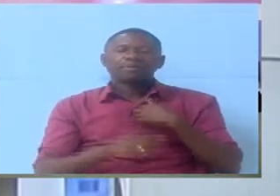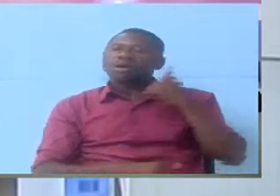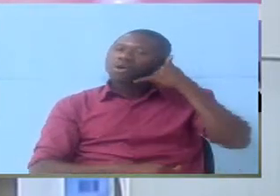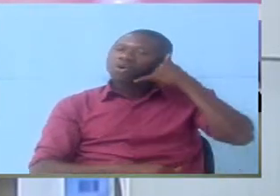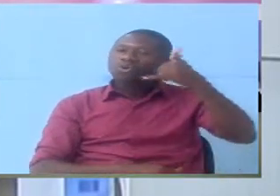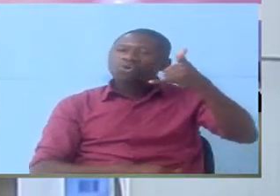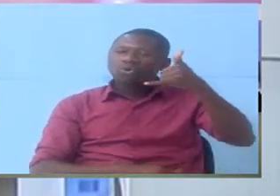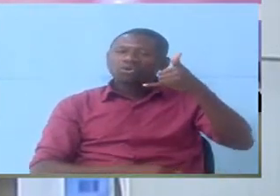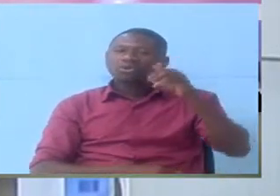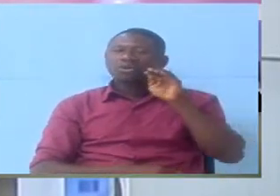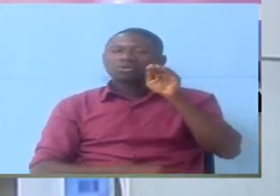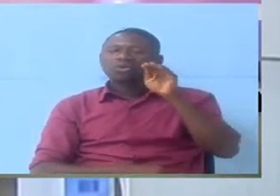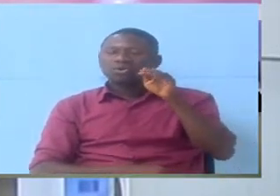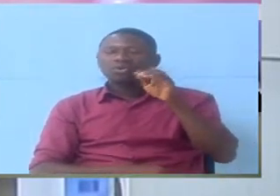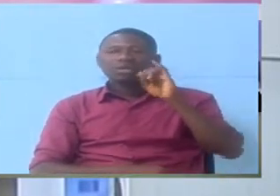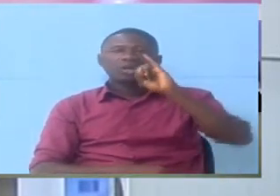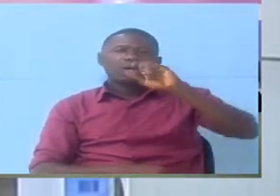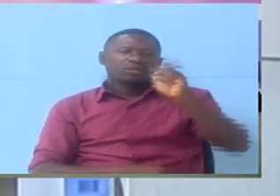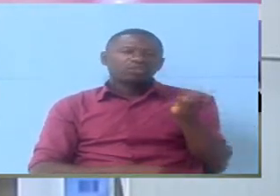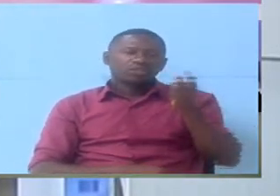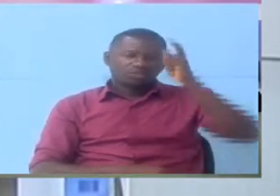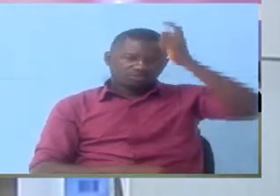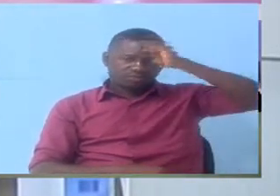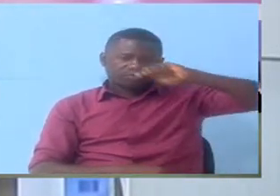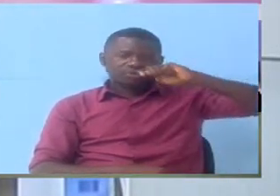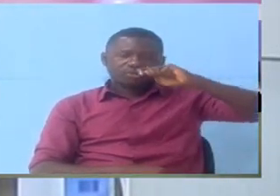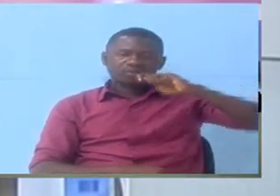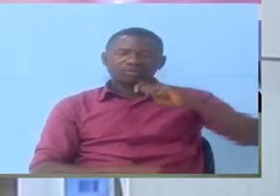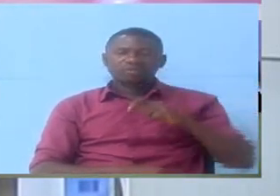sir, I have already dispatched my commanders.